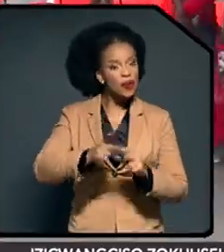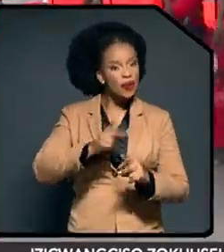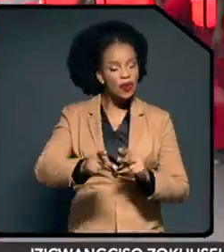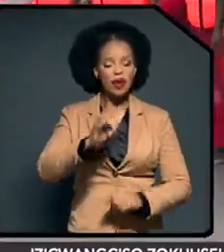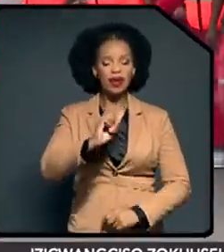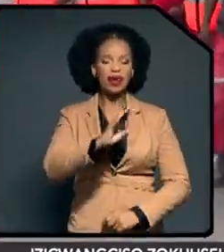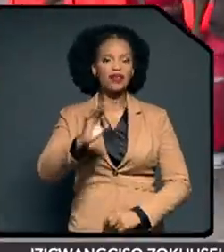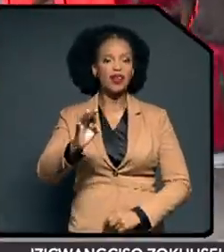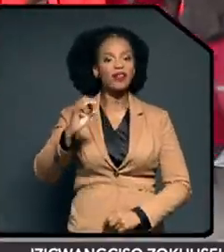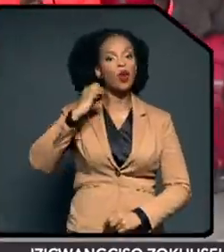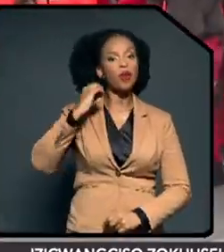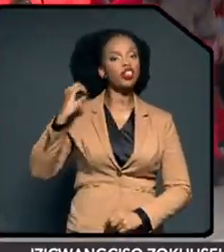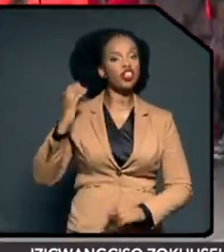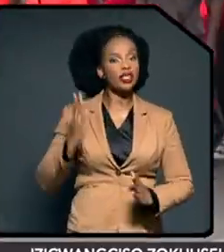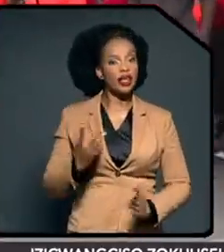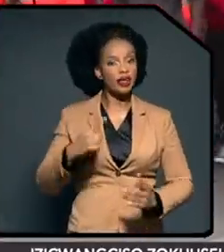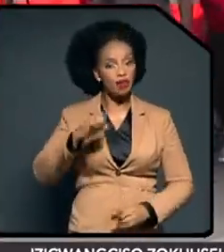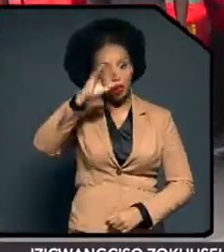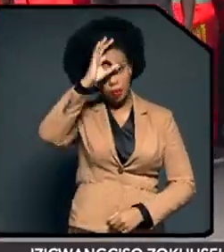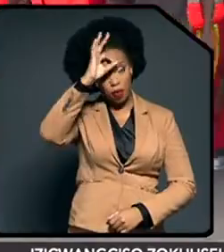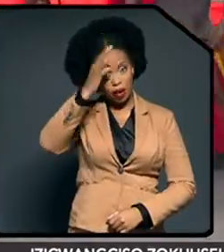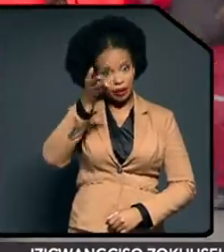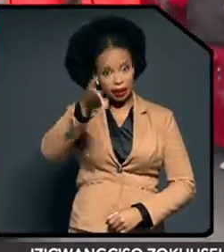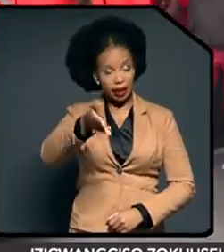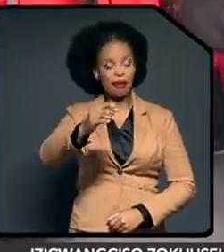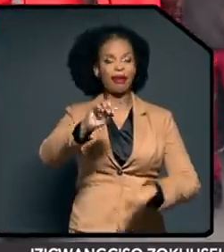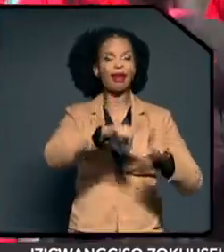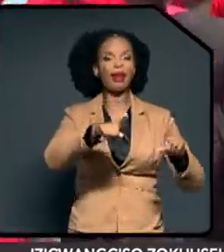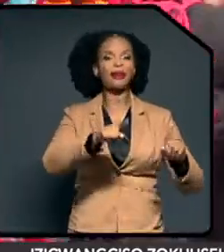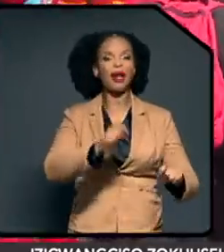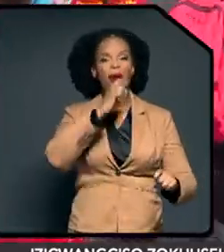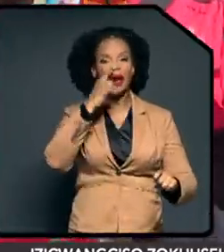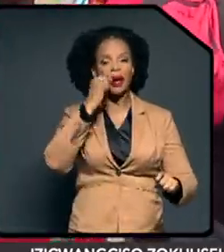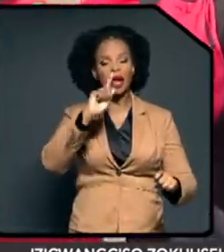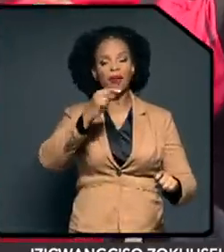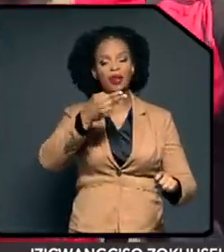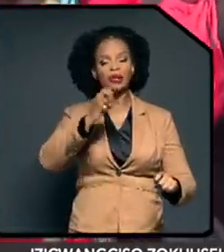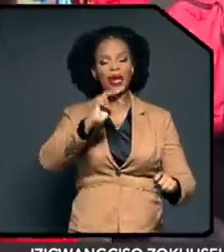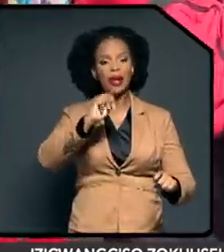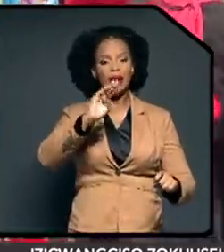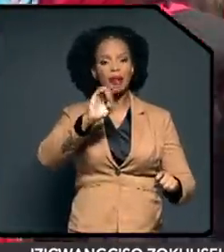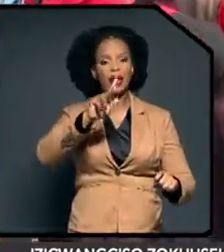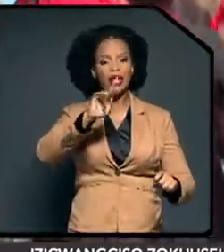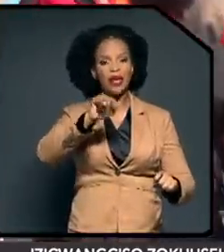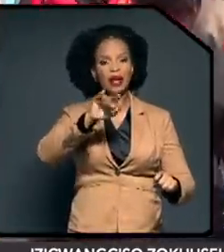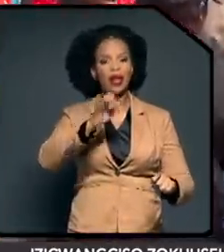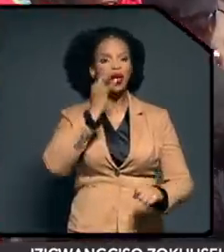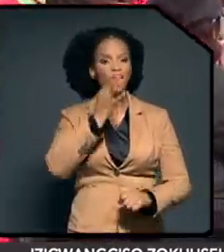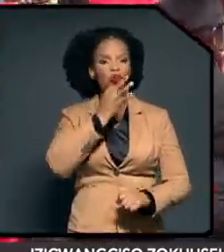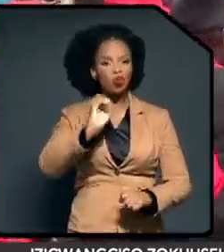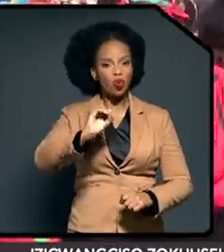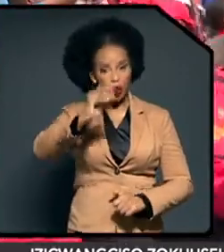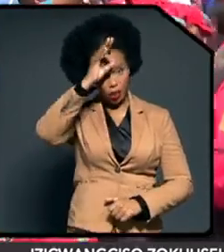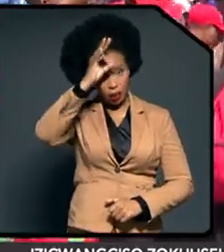Umkomishinala wamapolisa iKapa umnumzana Thembisile Phathekile uthi kutyalwe amapolisa, amajoni nonogada kuzo